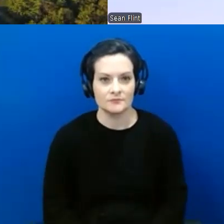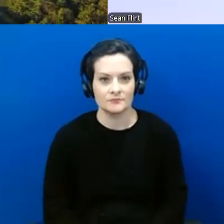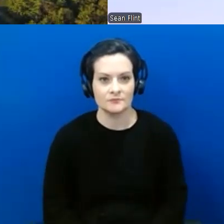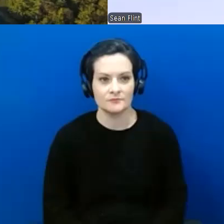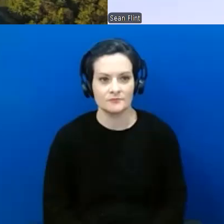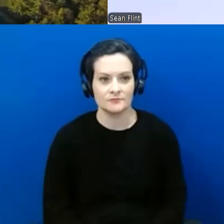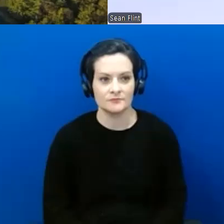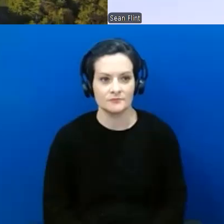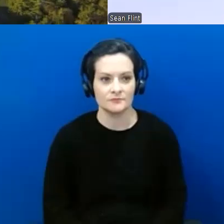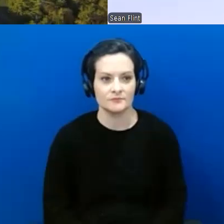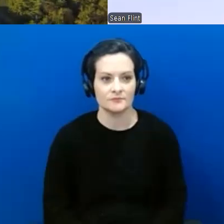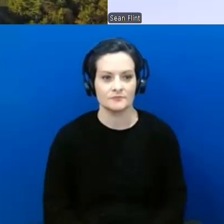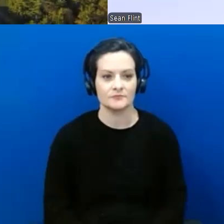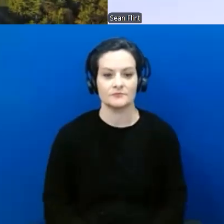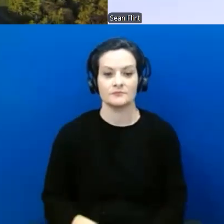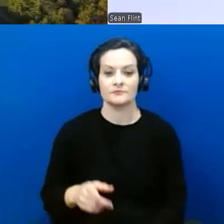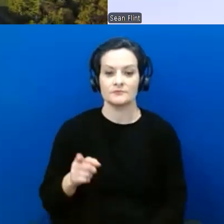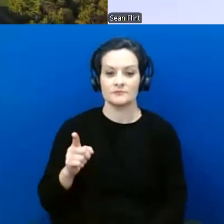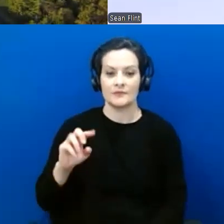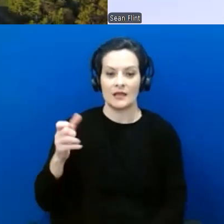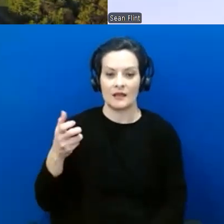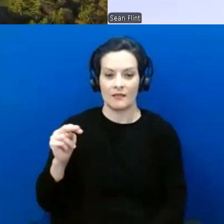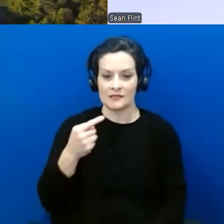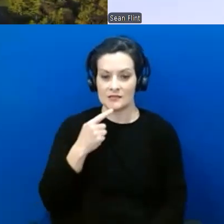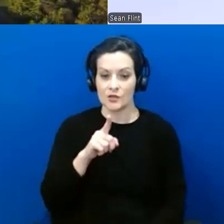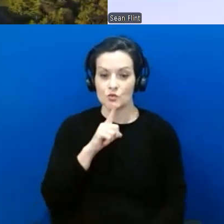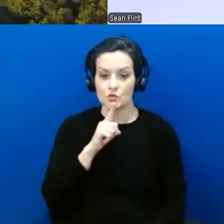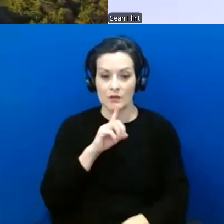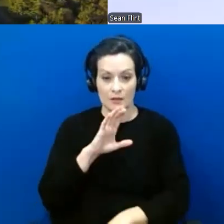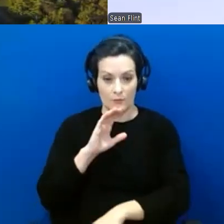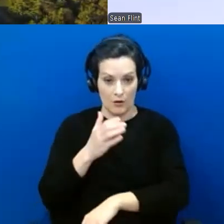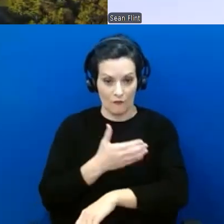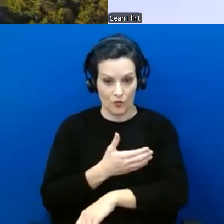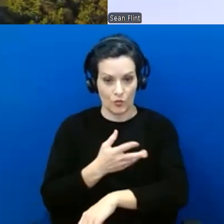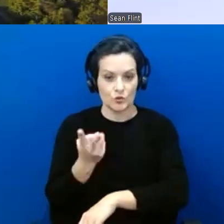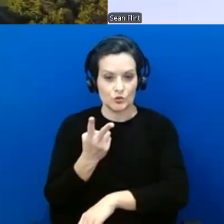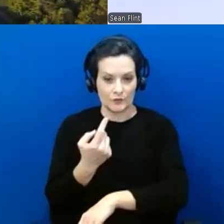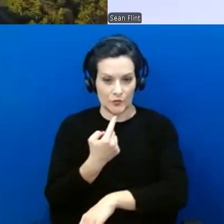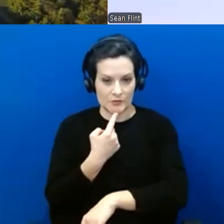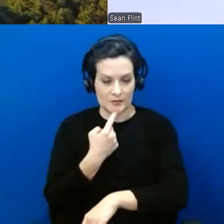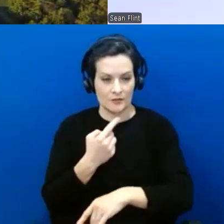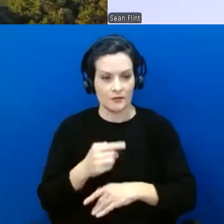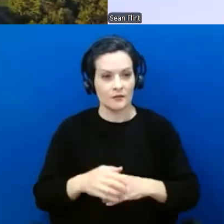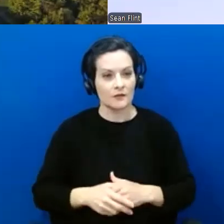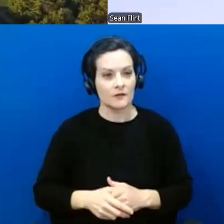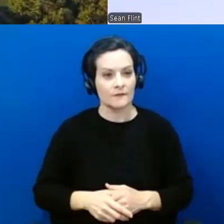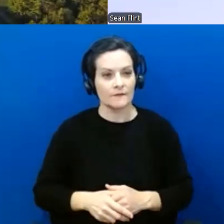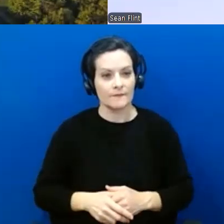I think it can be very powerful to both of your points, Danielle and Kathryn,